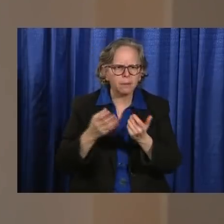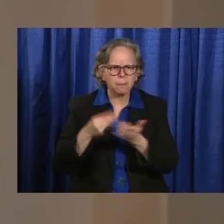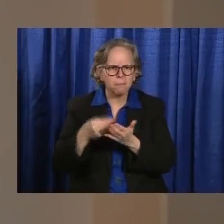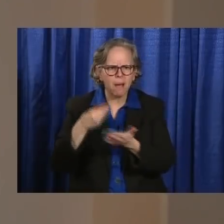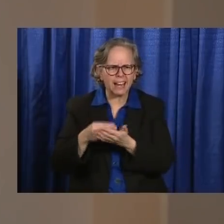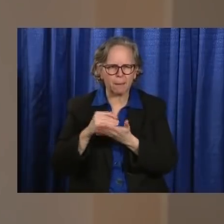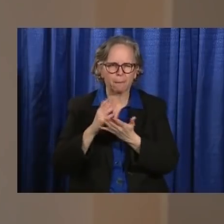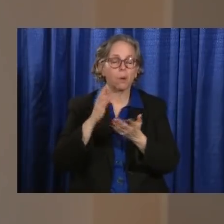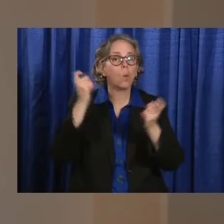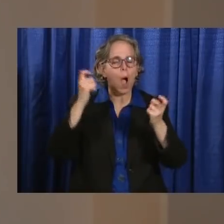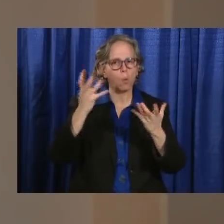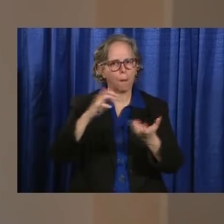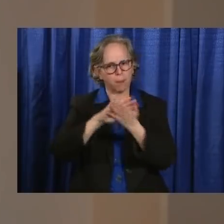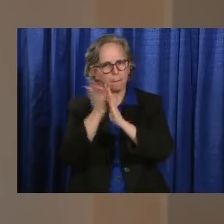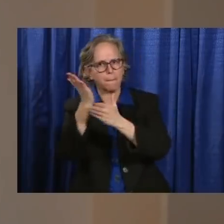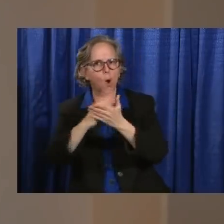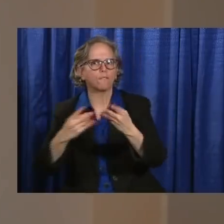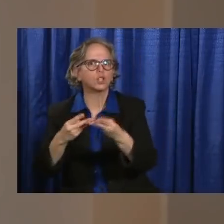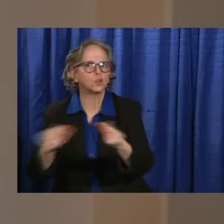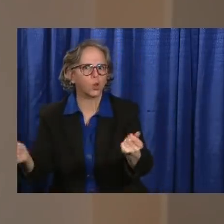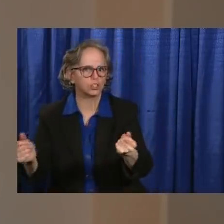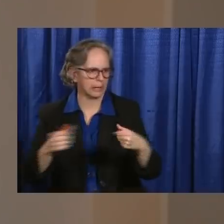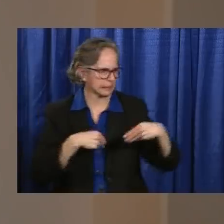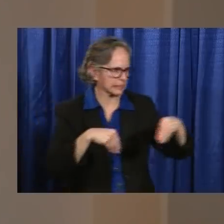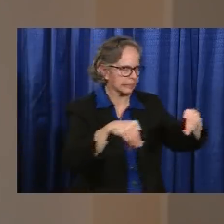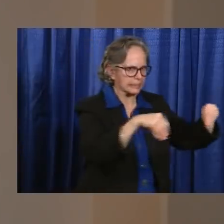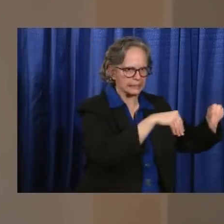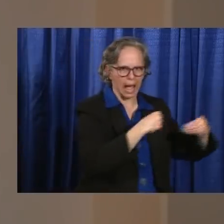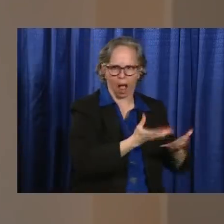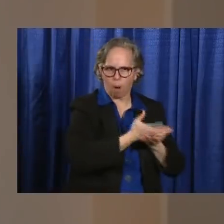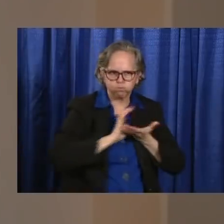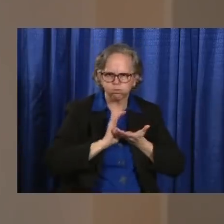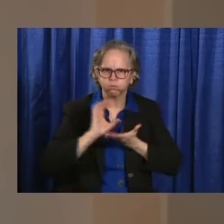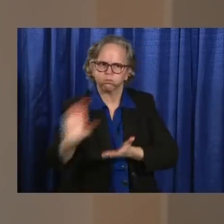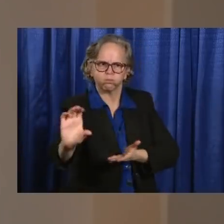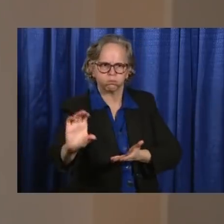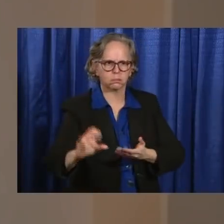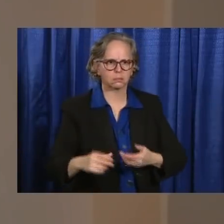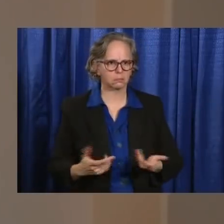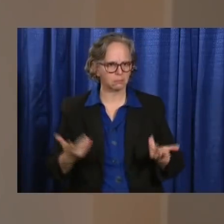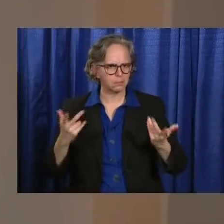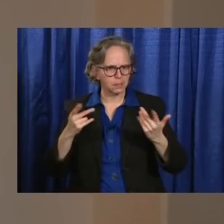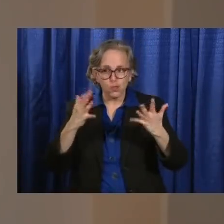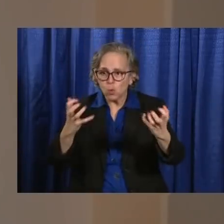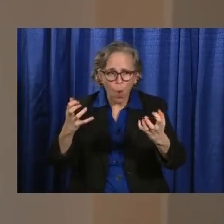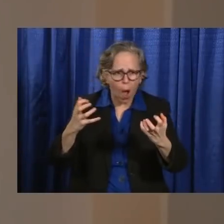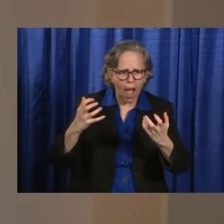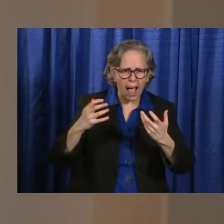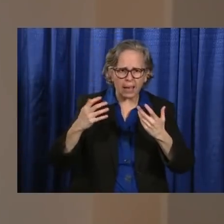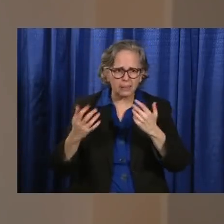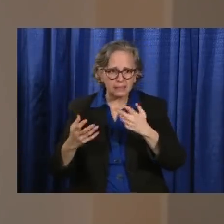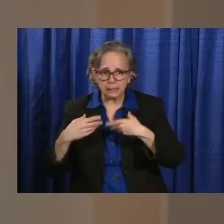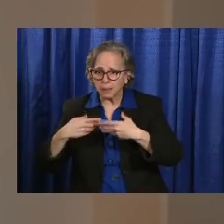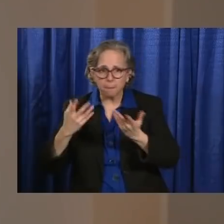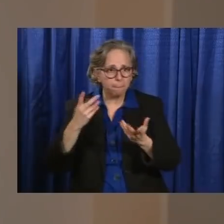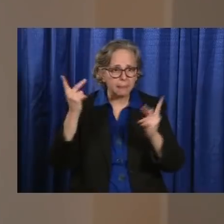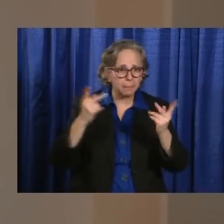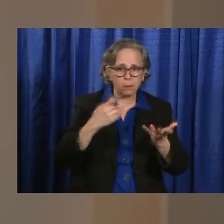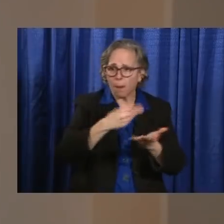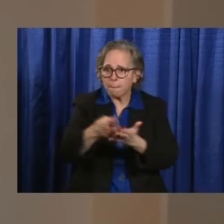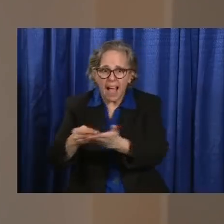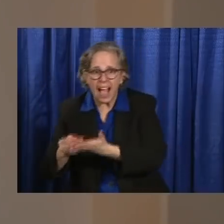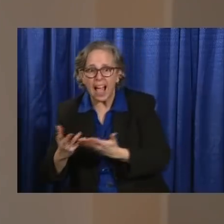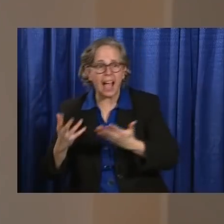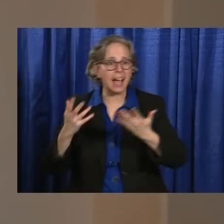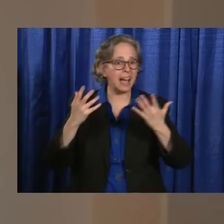And there's so many people doing wonderful things. So if you're a Buckeyes fan, you're looking for maybe some things to buy that would make you